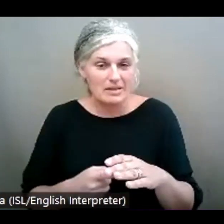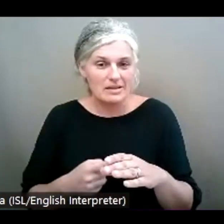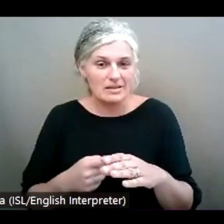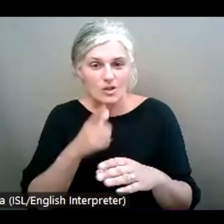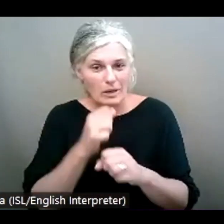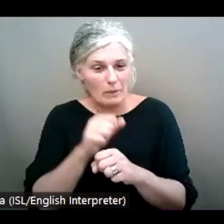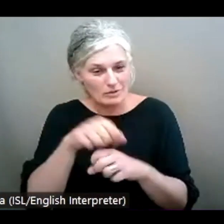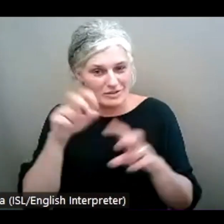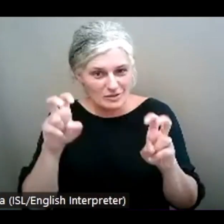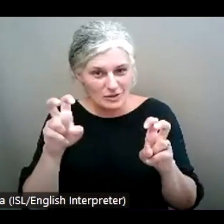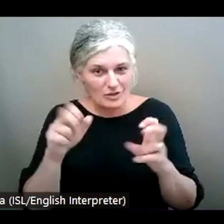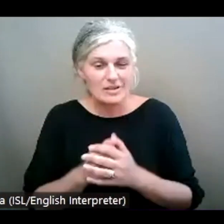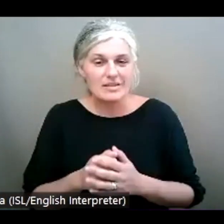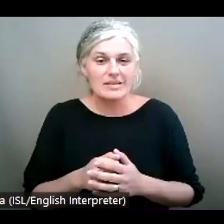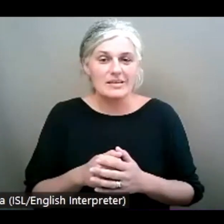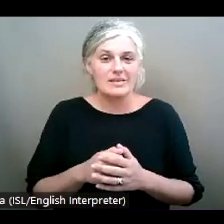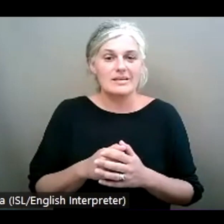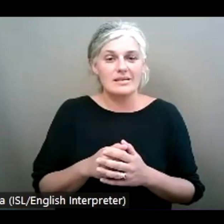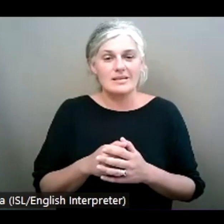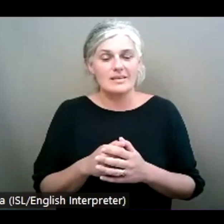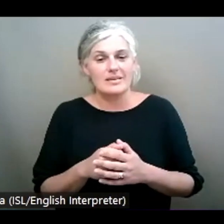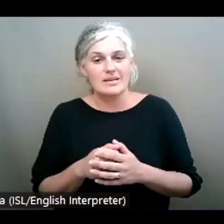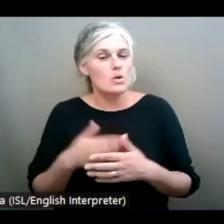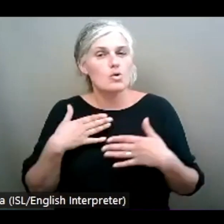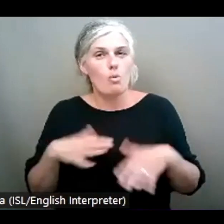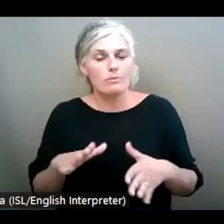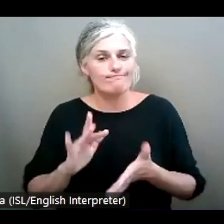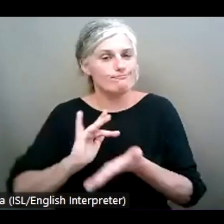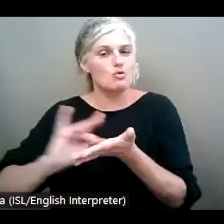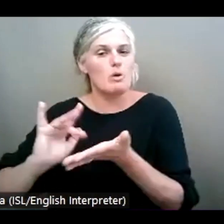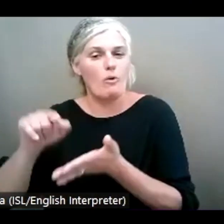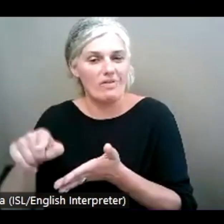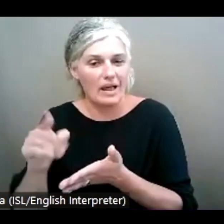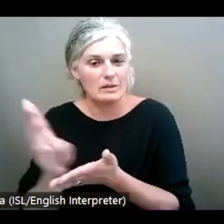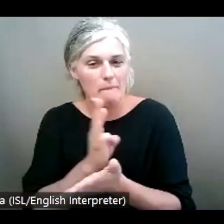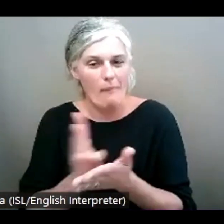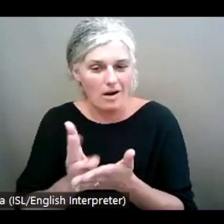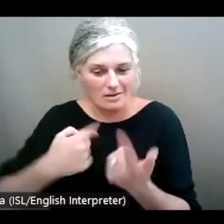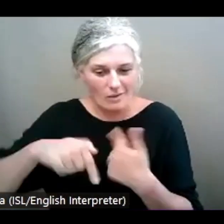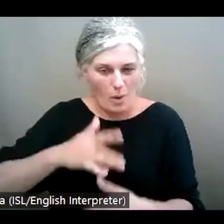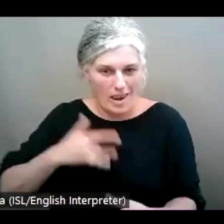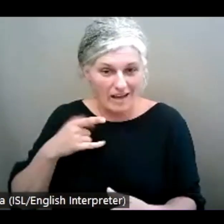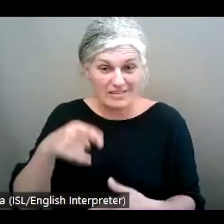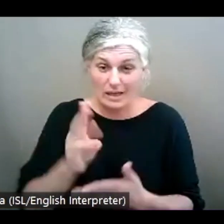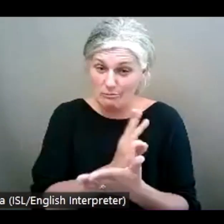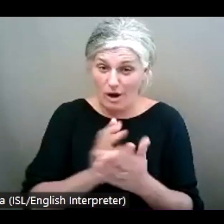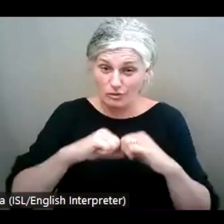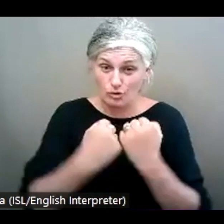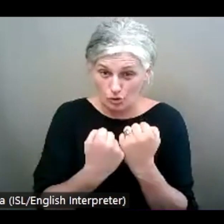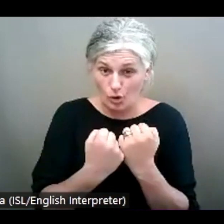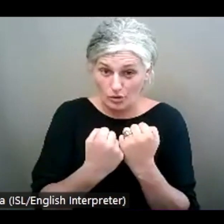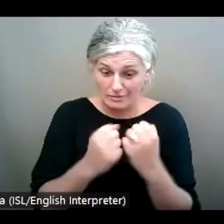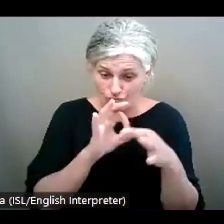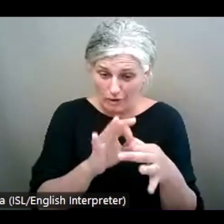Should anybody who hasn't seen that, go and check that out. That again, that's applying the social model to relationships